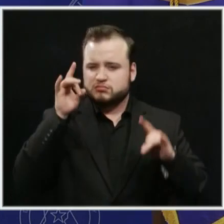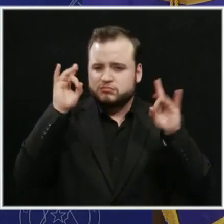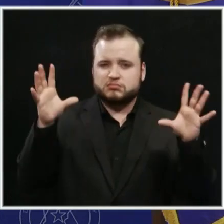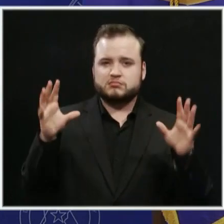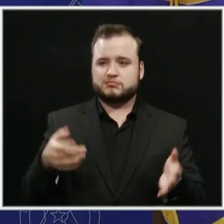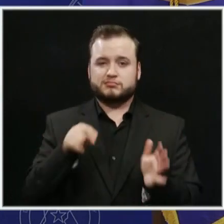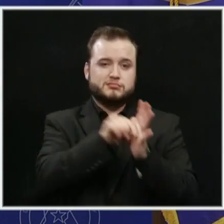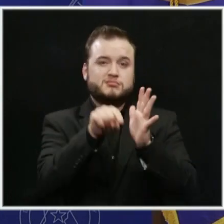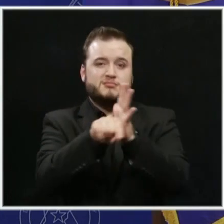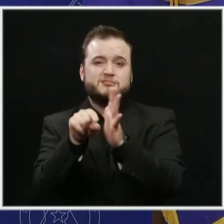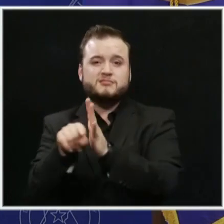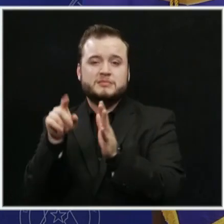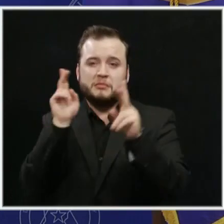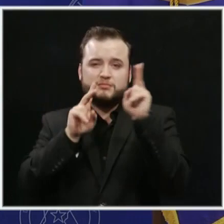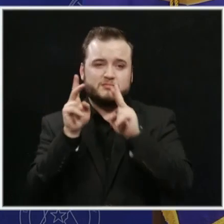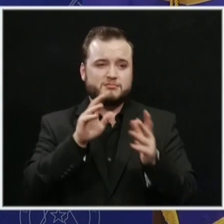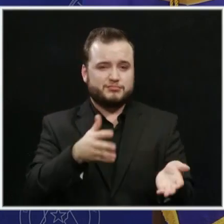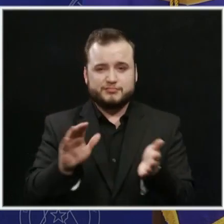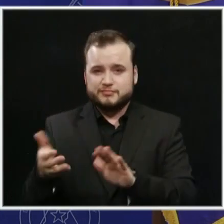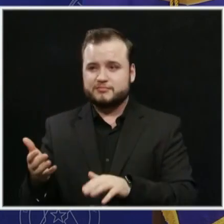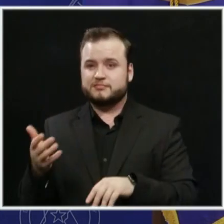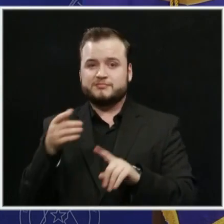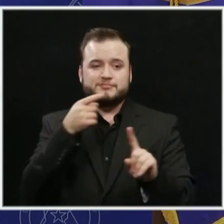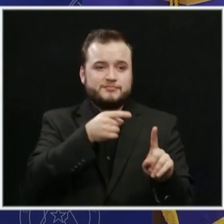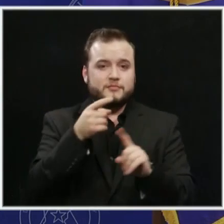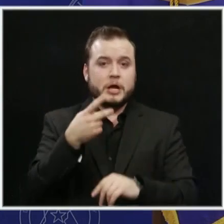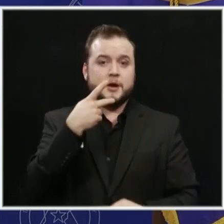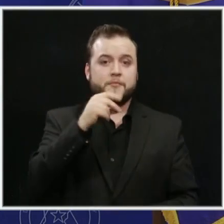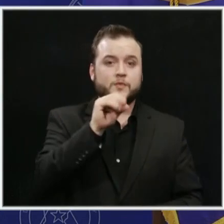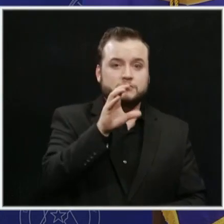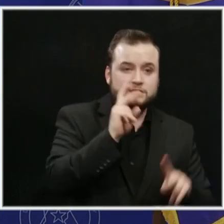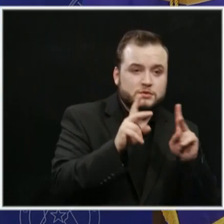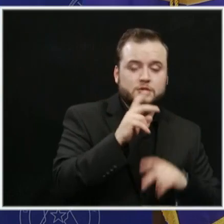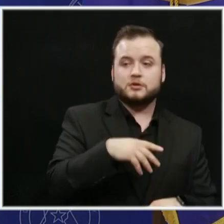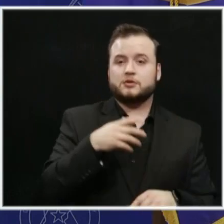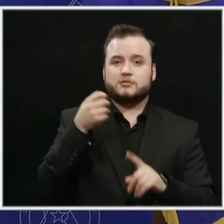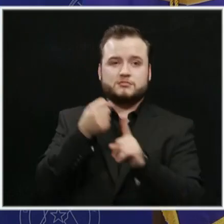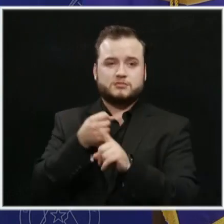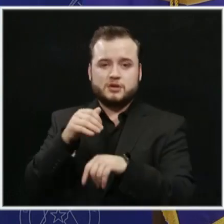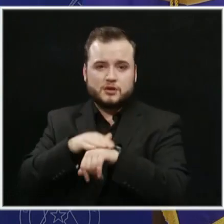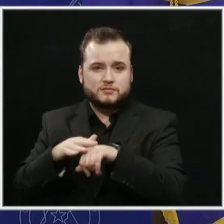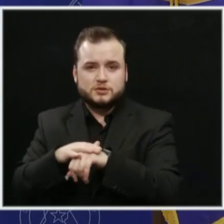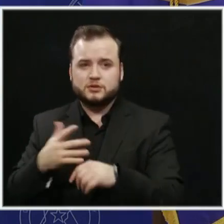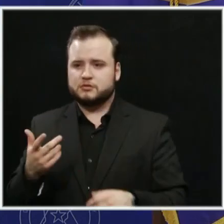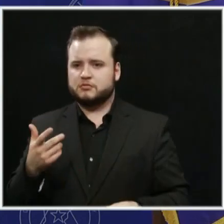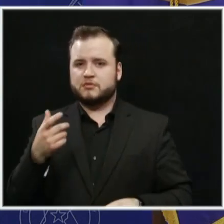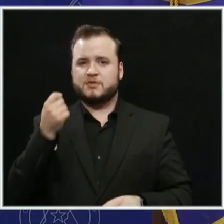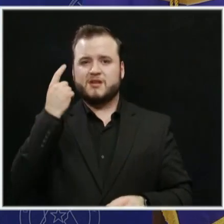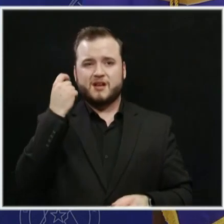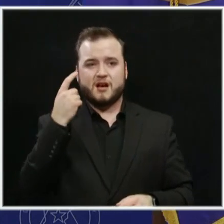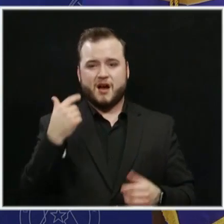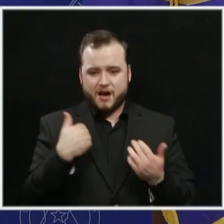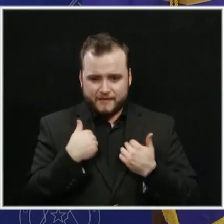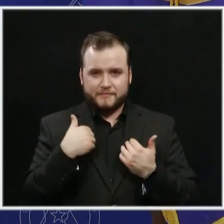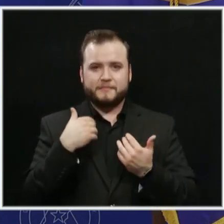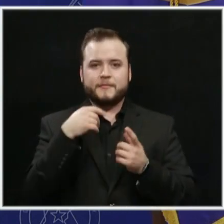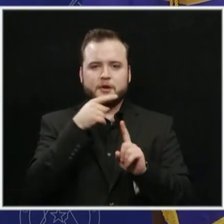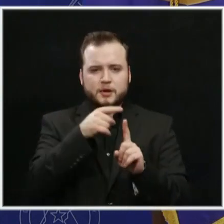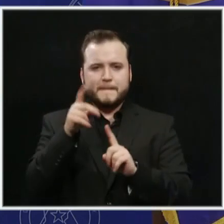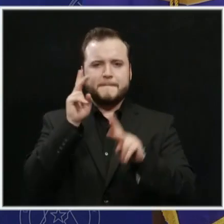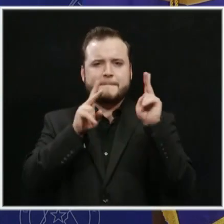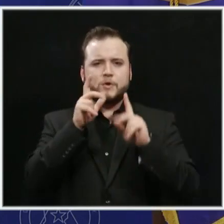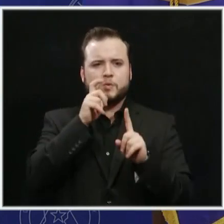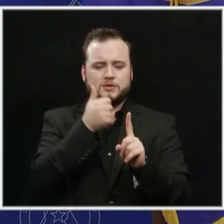as indiscriminately, picking off young, otherwise healthy individuals in ways that we are still understanding how that happens and trying to find the